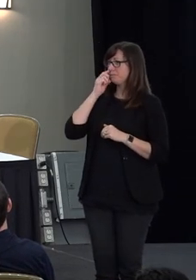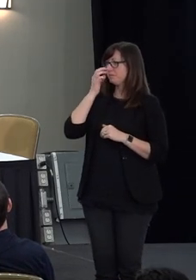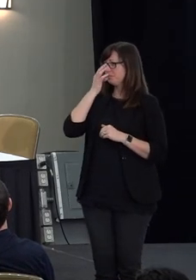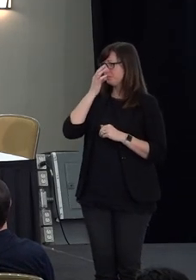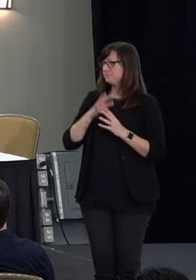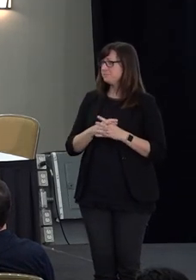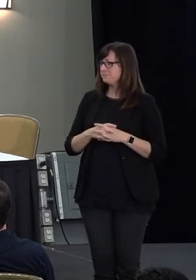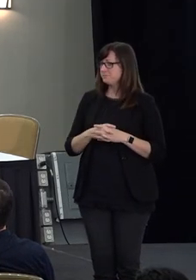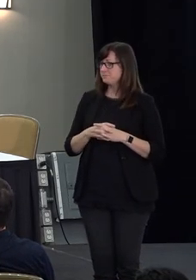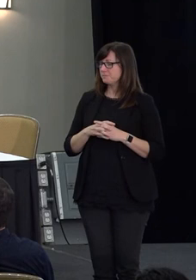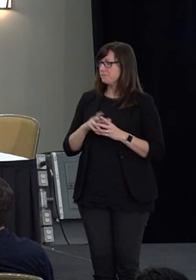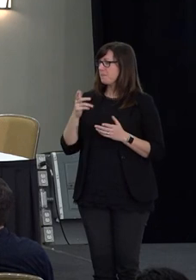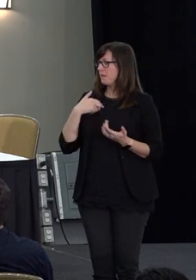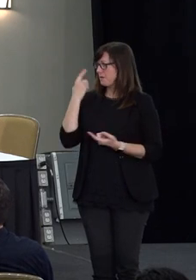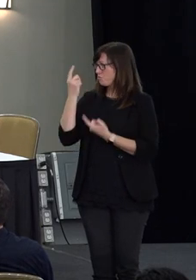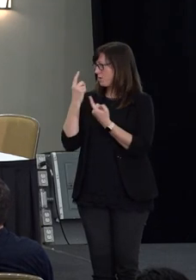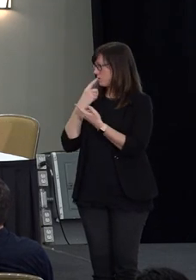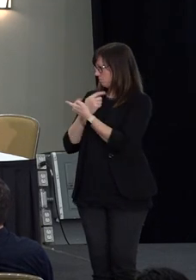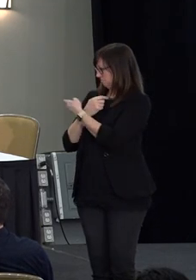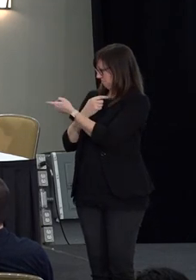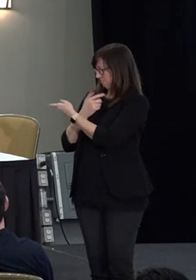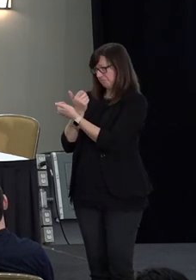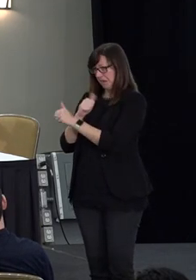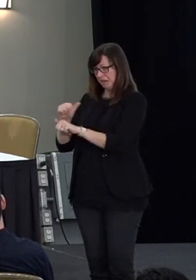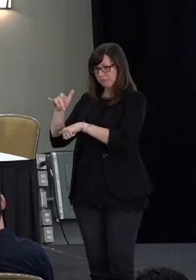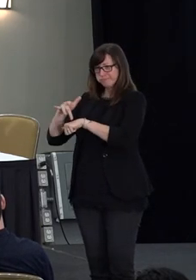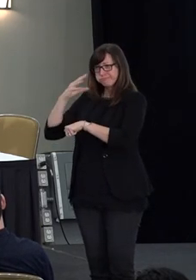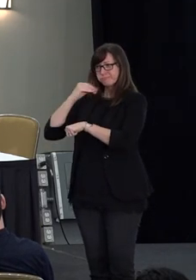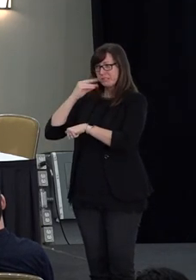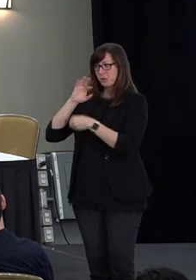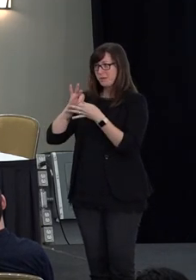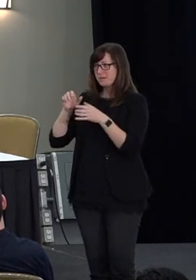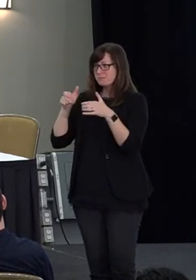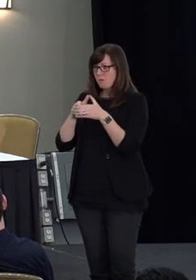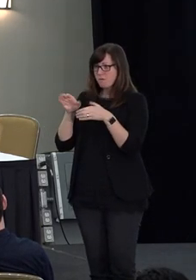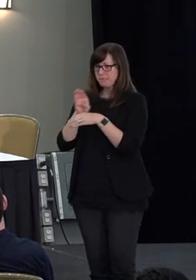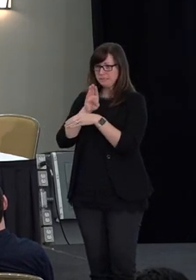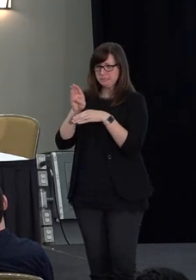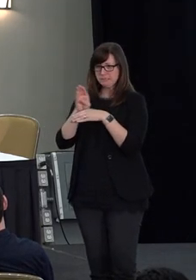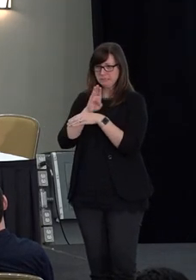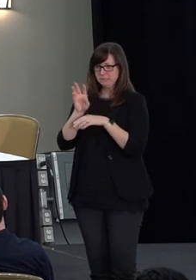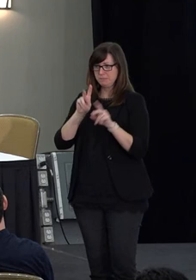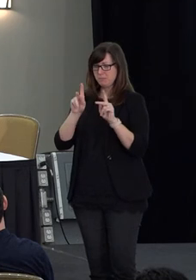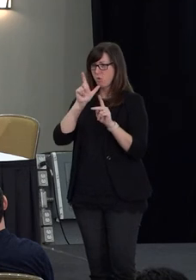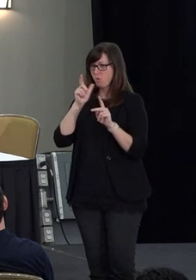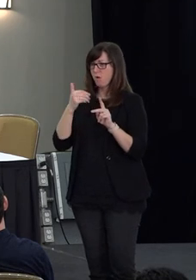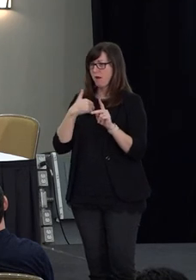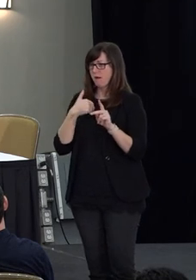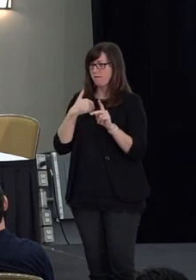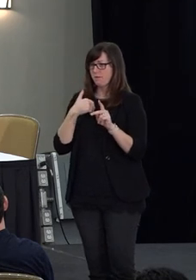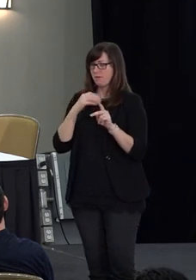wondering if any of you have had any experience as small business operators with job